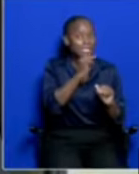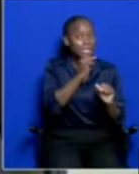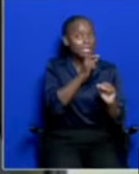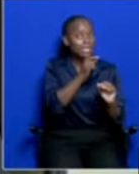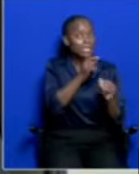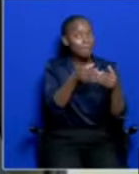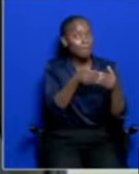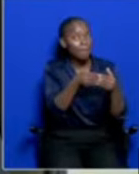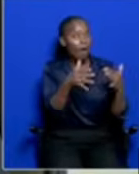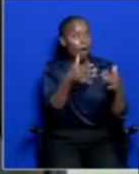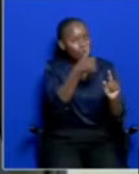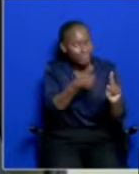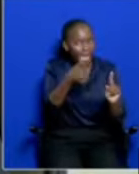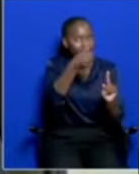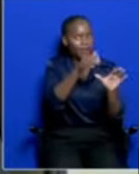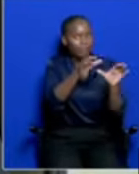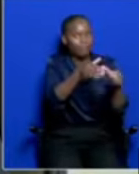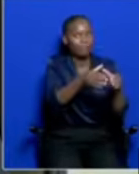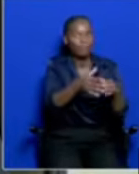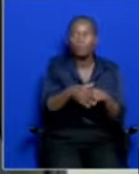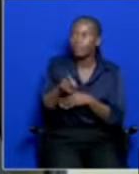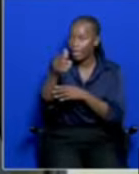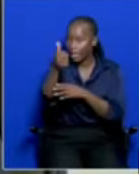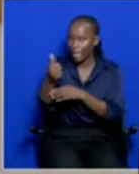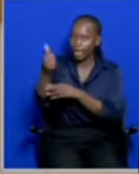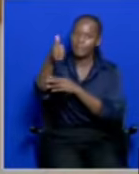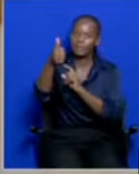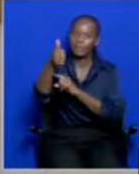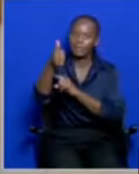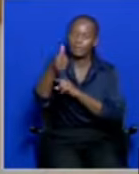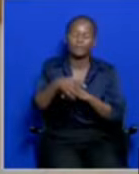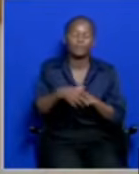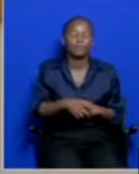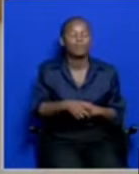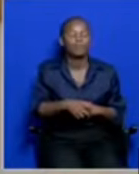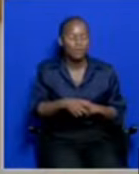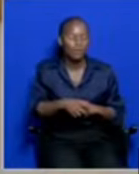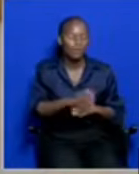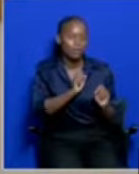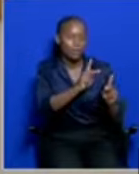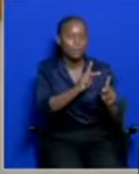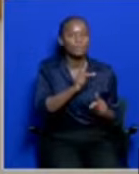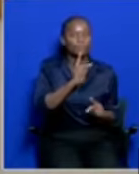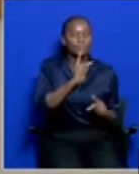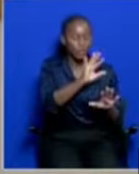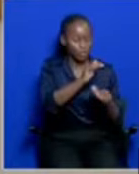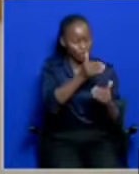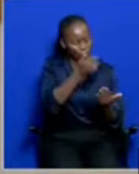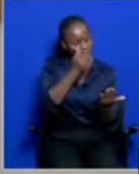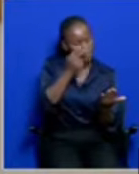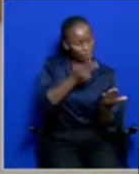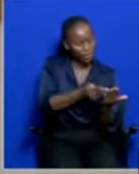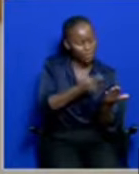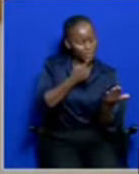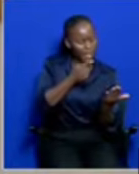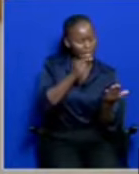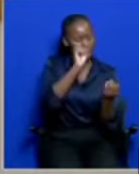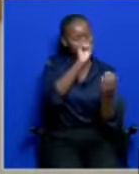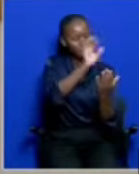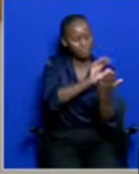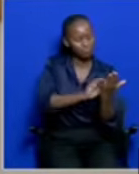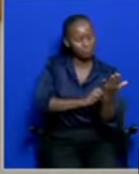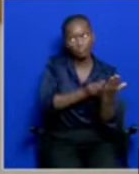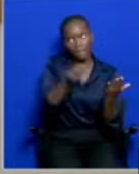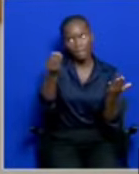And as I saw from the documents that we were looking at and the statements given to the EMPD, like at page 64, it